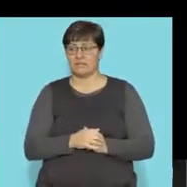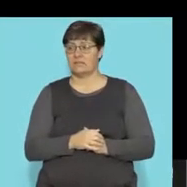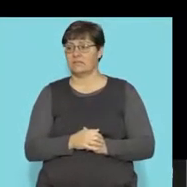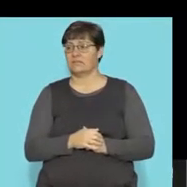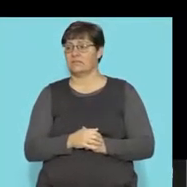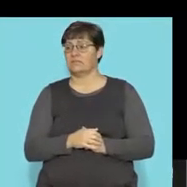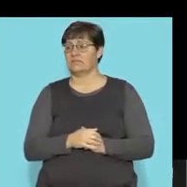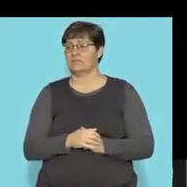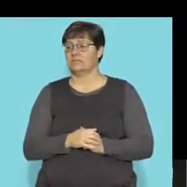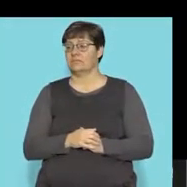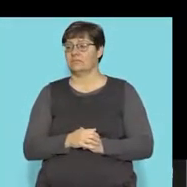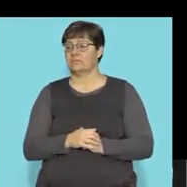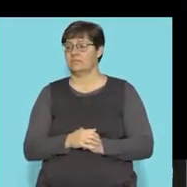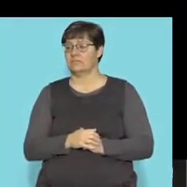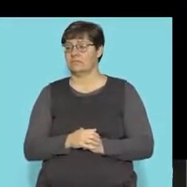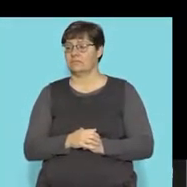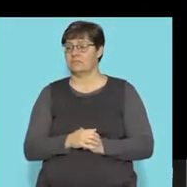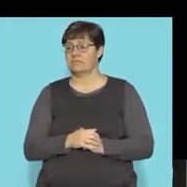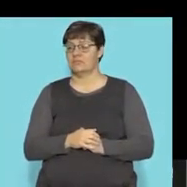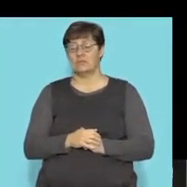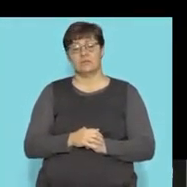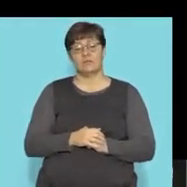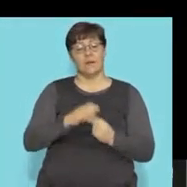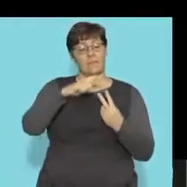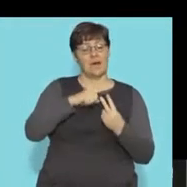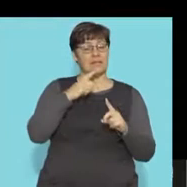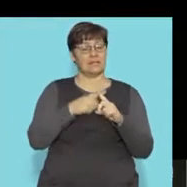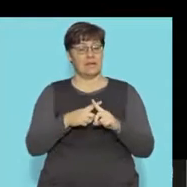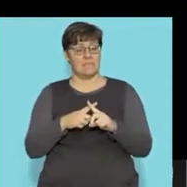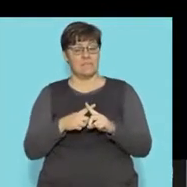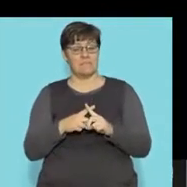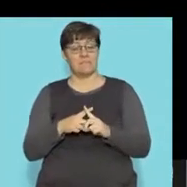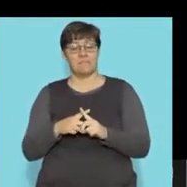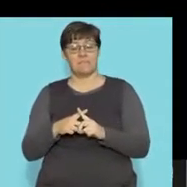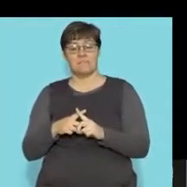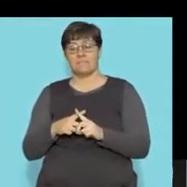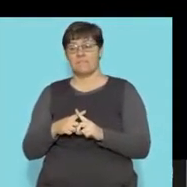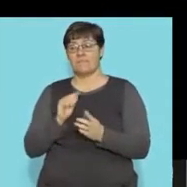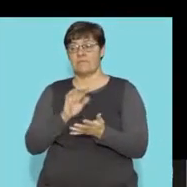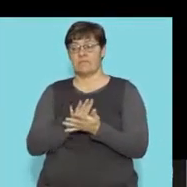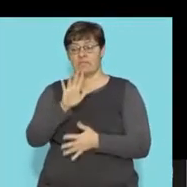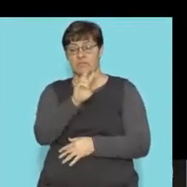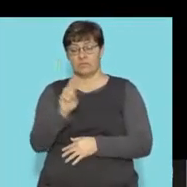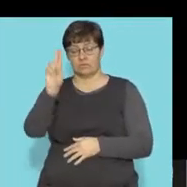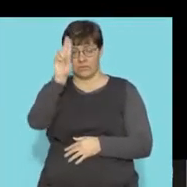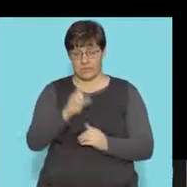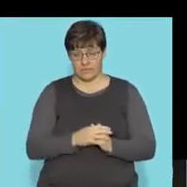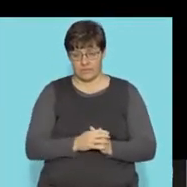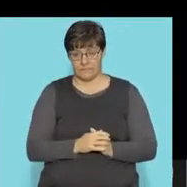well. So pi times 15